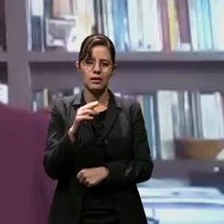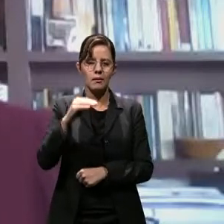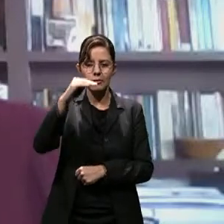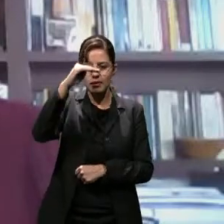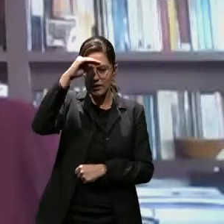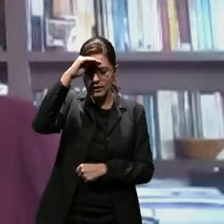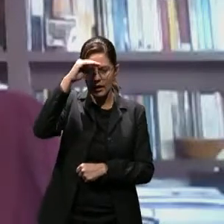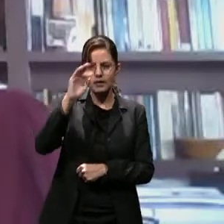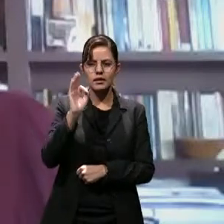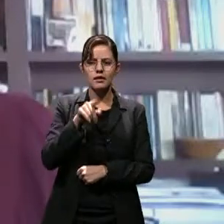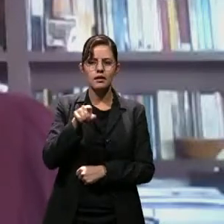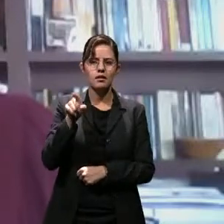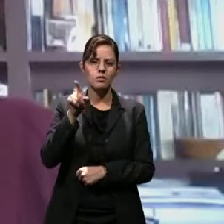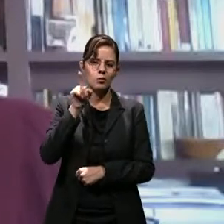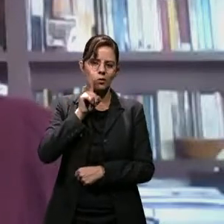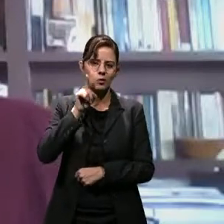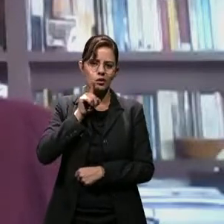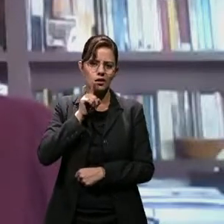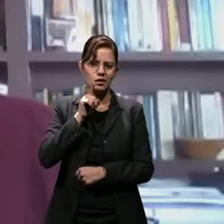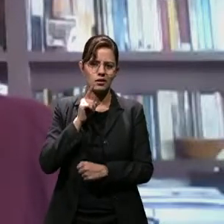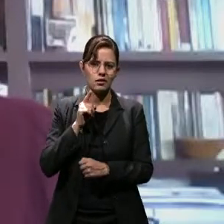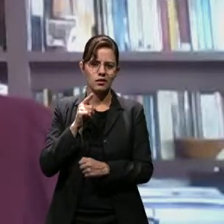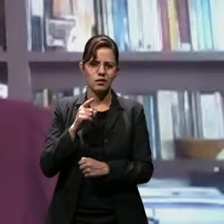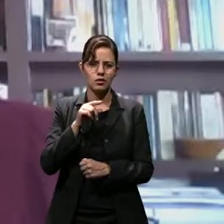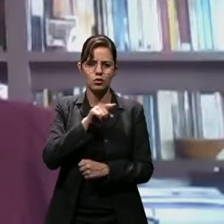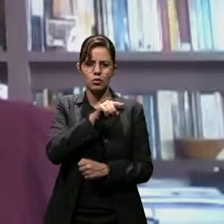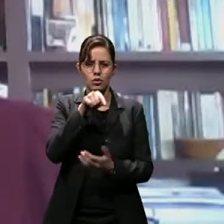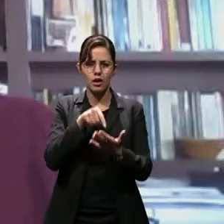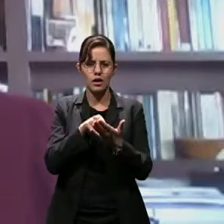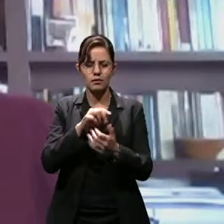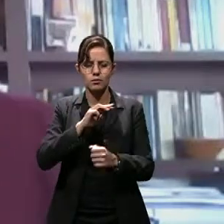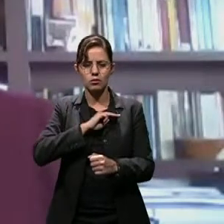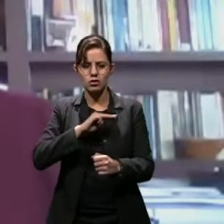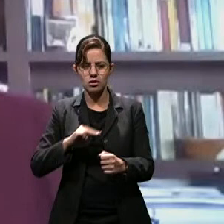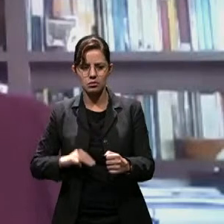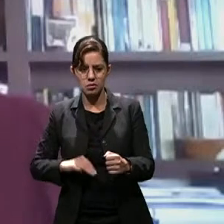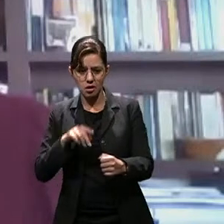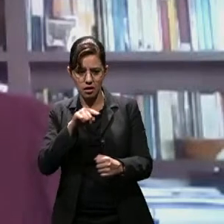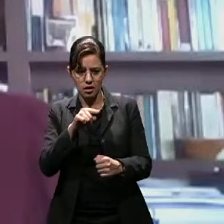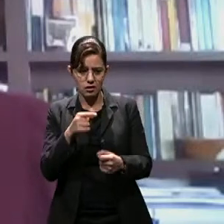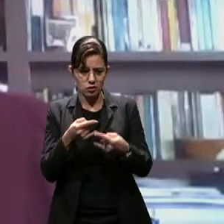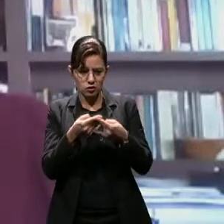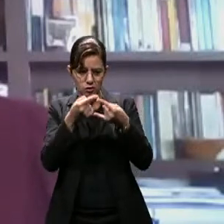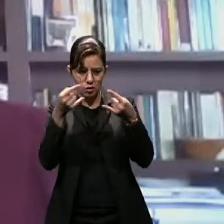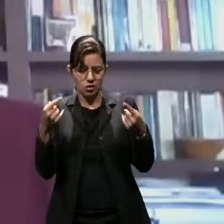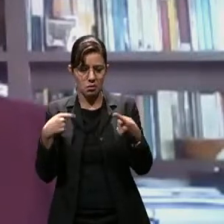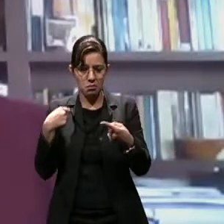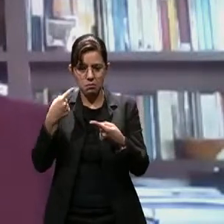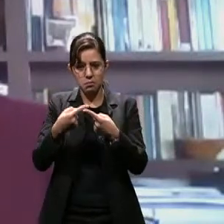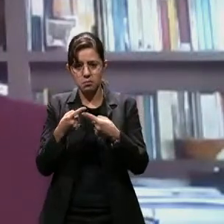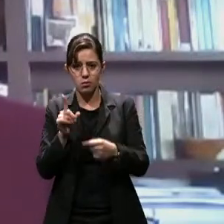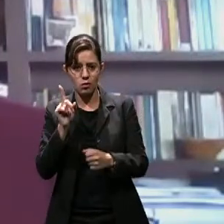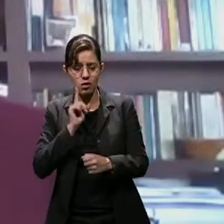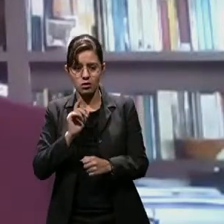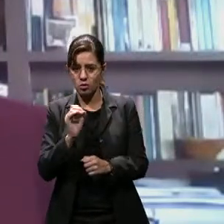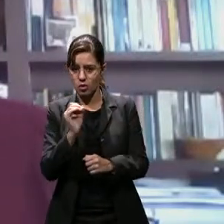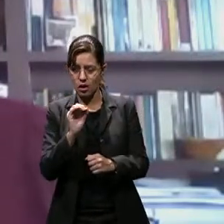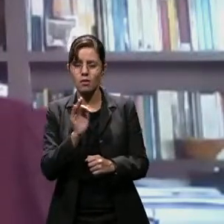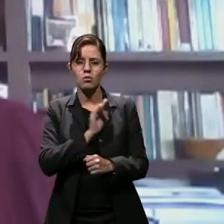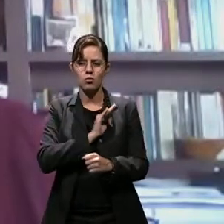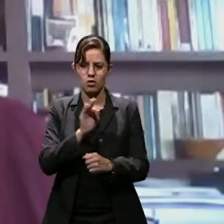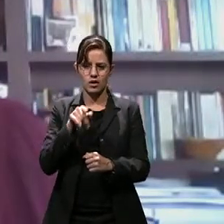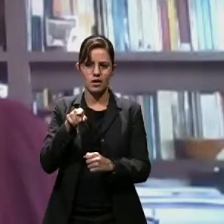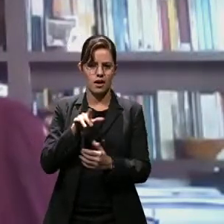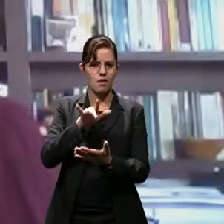example, gender alternation and the participation of women according to the state context, in